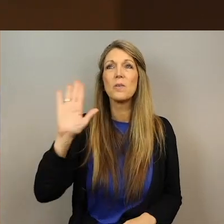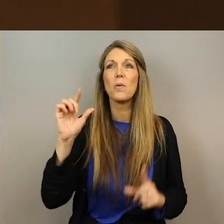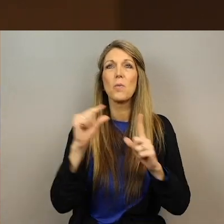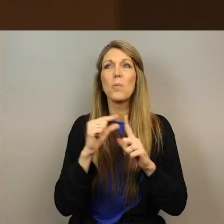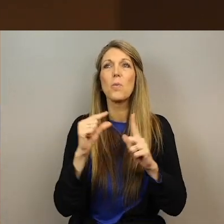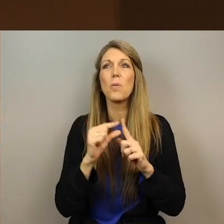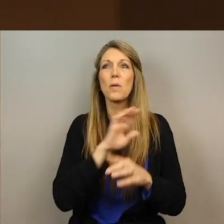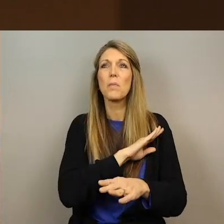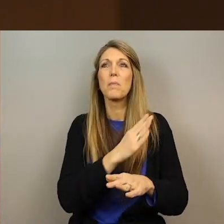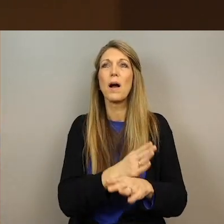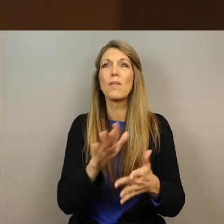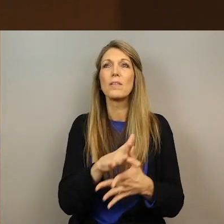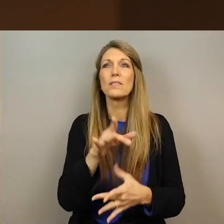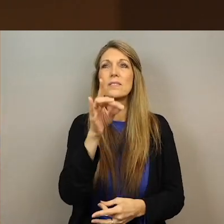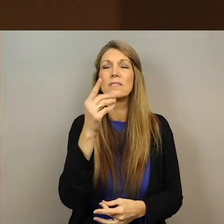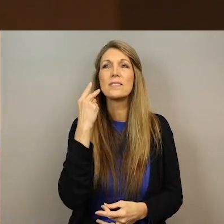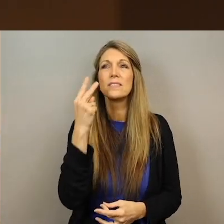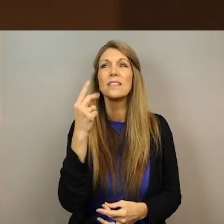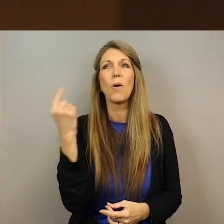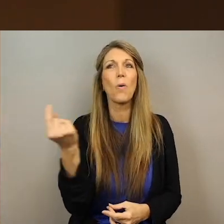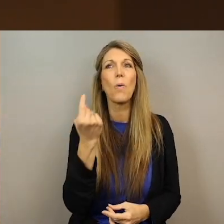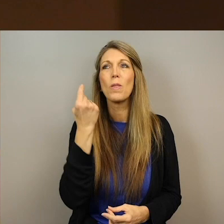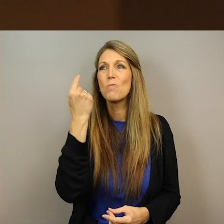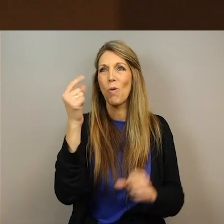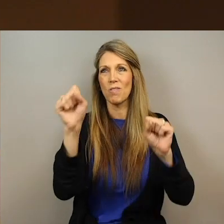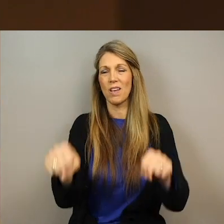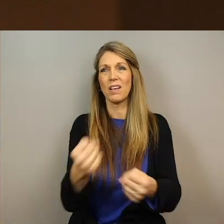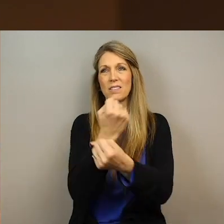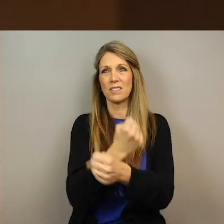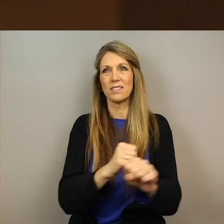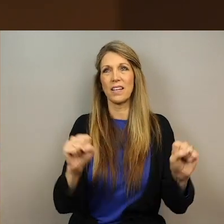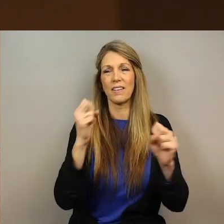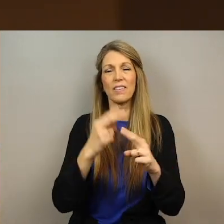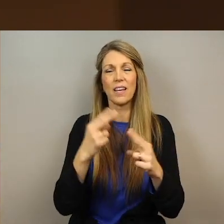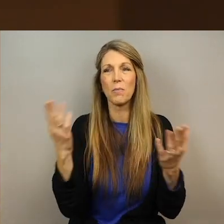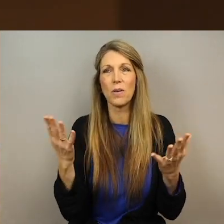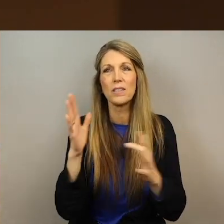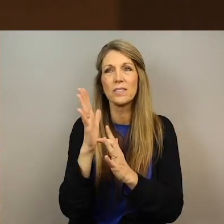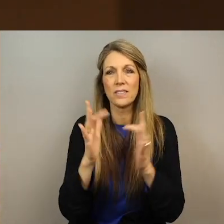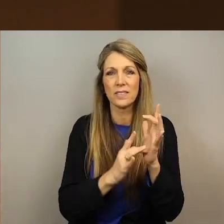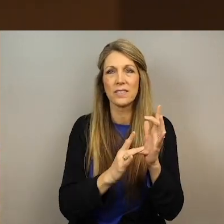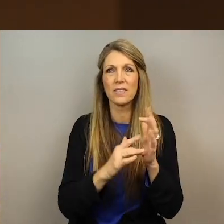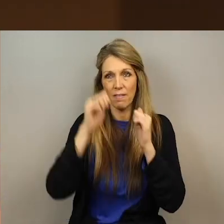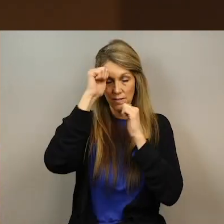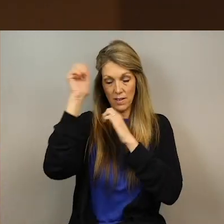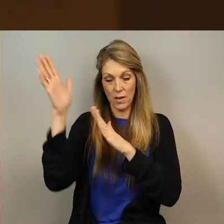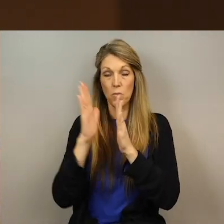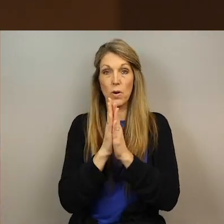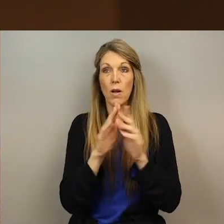power of your spirit, we might see this morning that there's only one who can save us, and his name is Jesus. Father, I